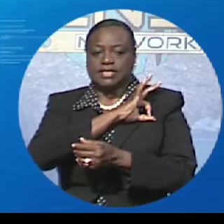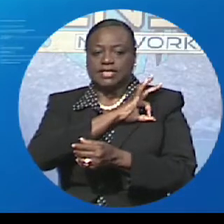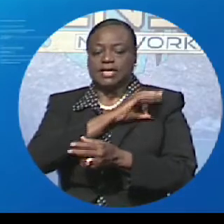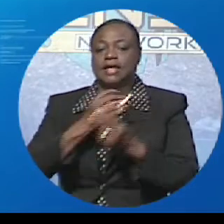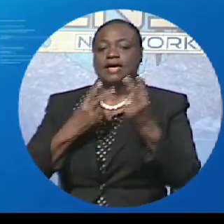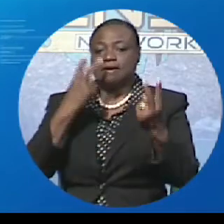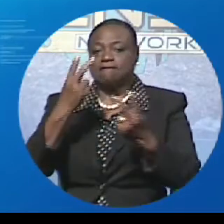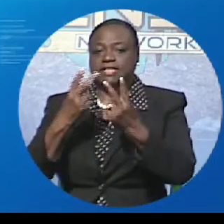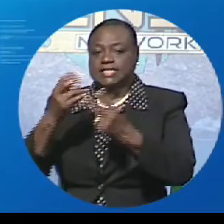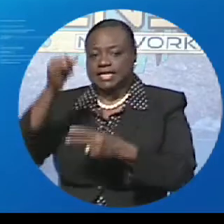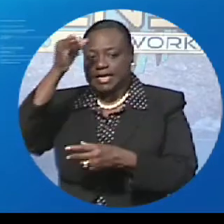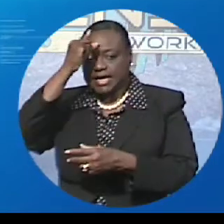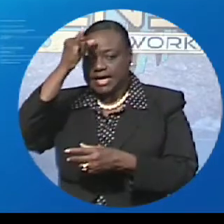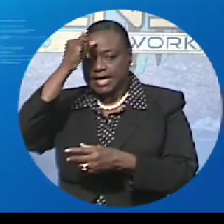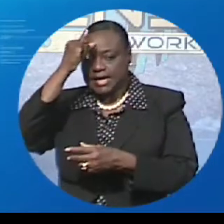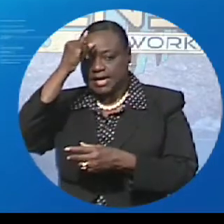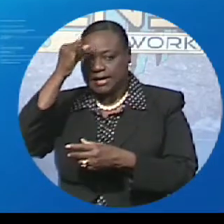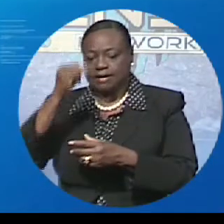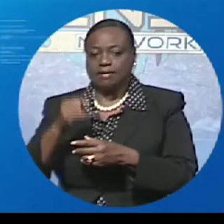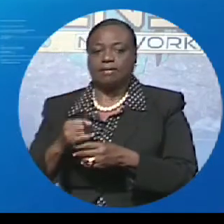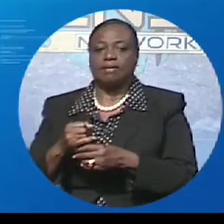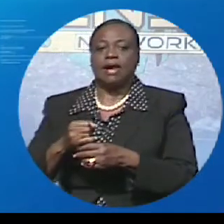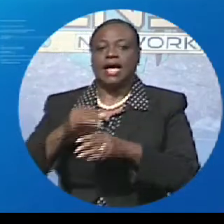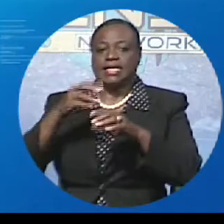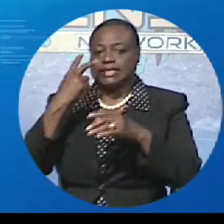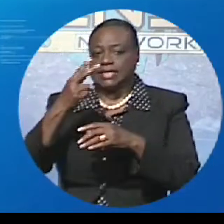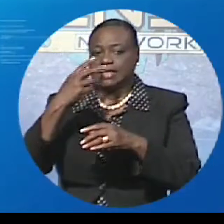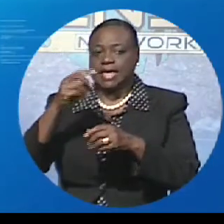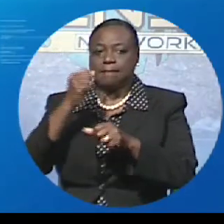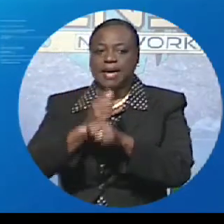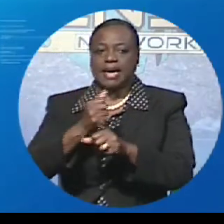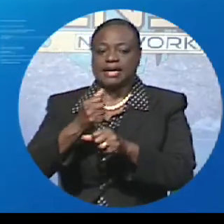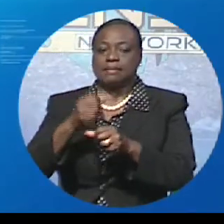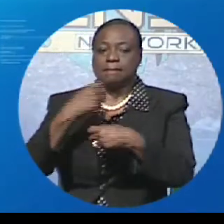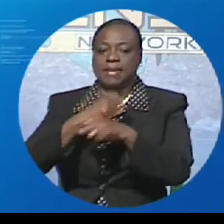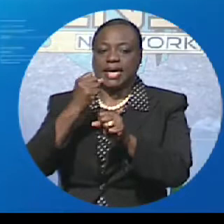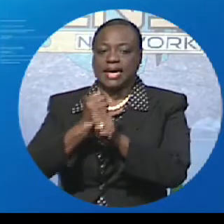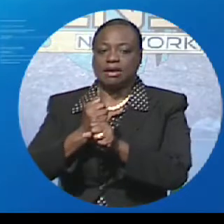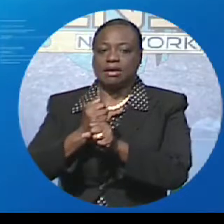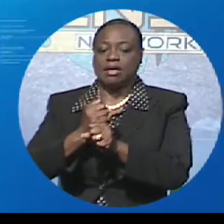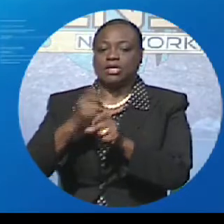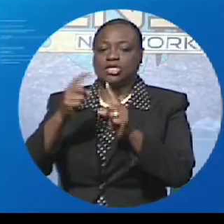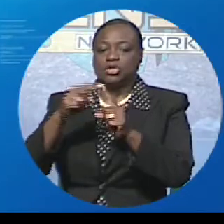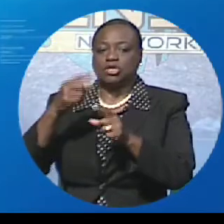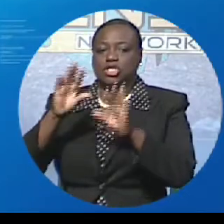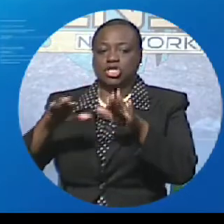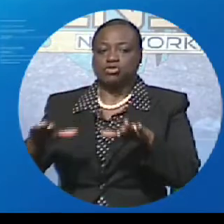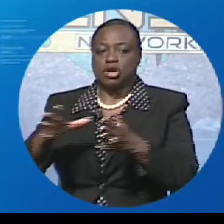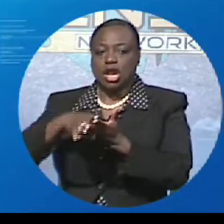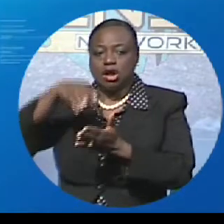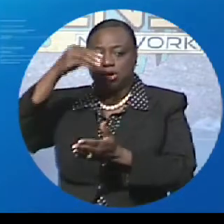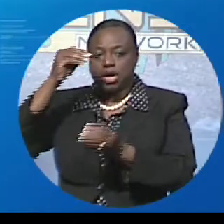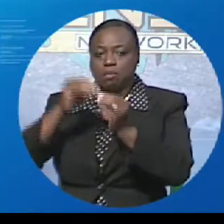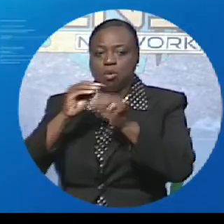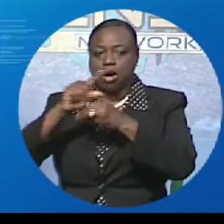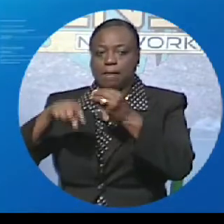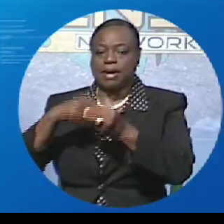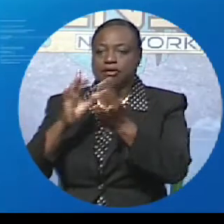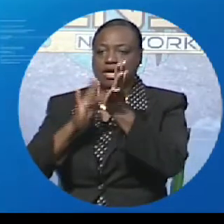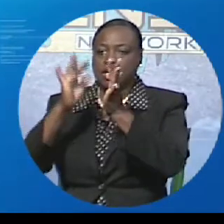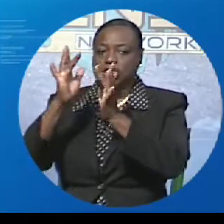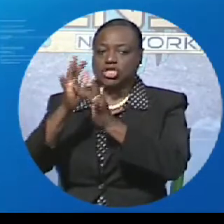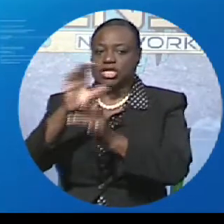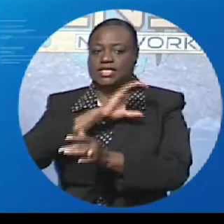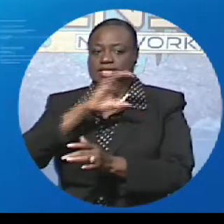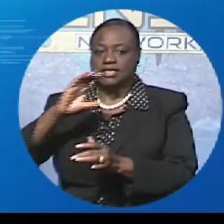his school has made on Bahamian children learning more about Jesus Christ. Ferguson's one-week trip to India was on invitation from Metro